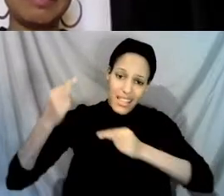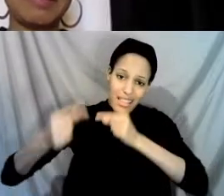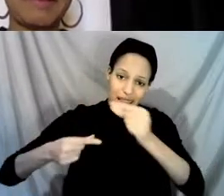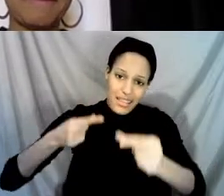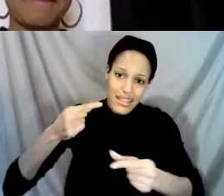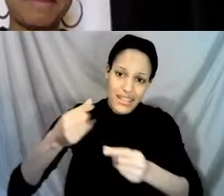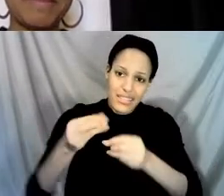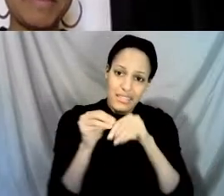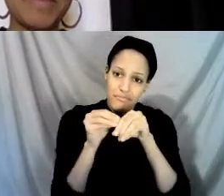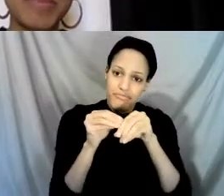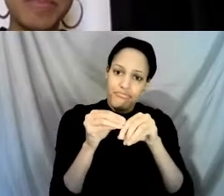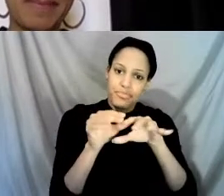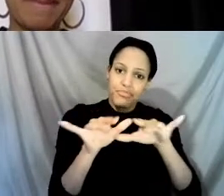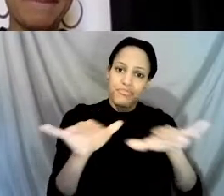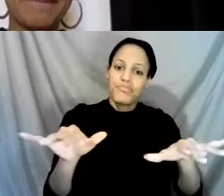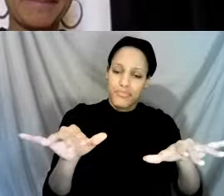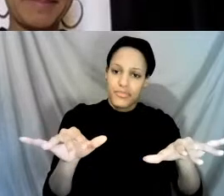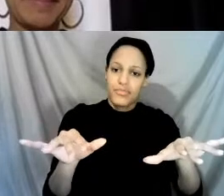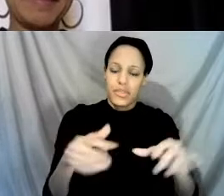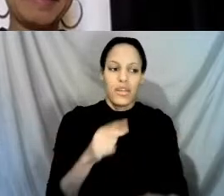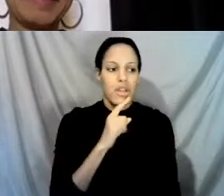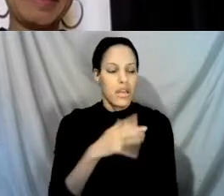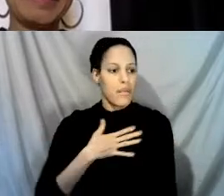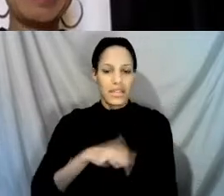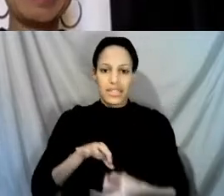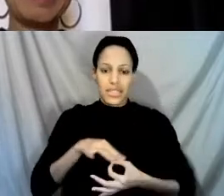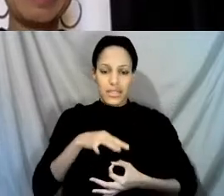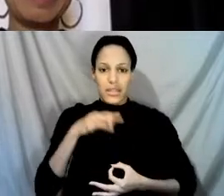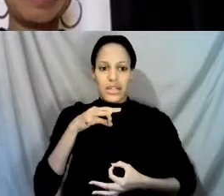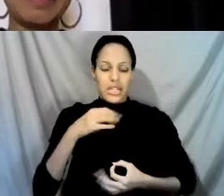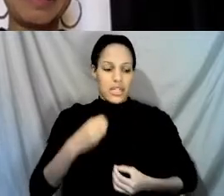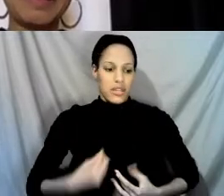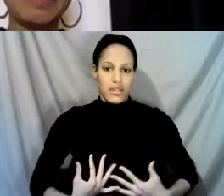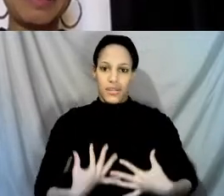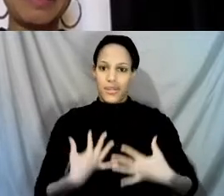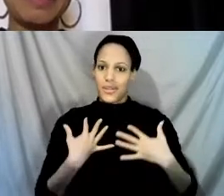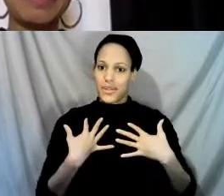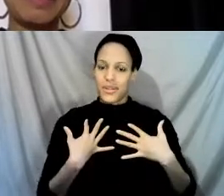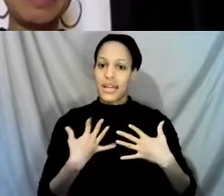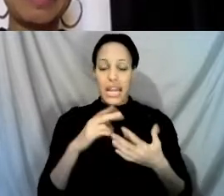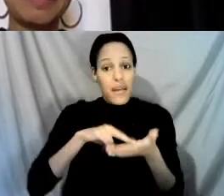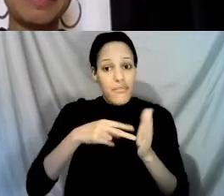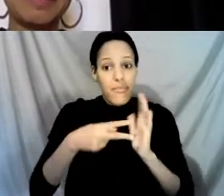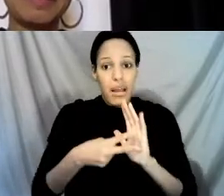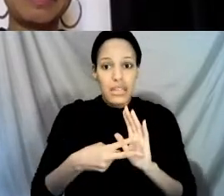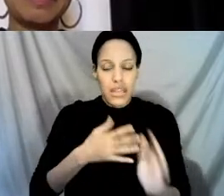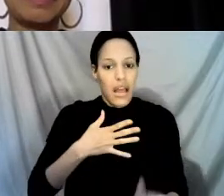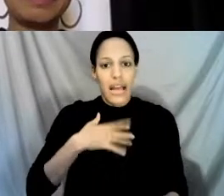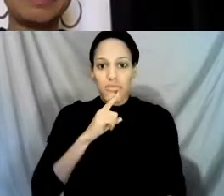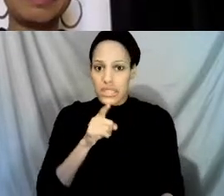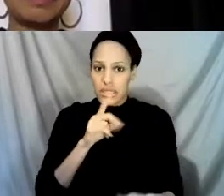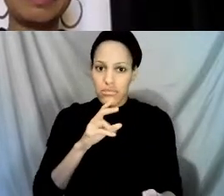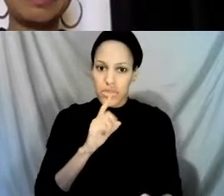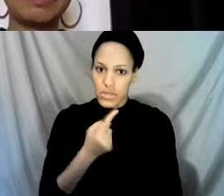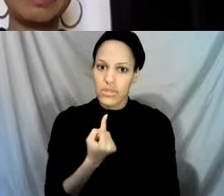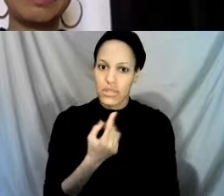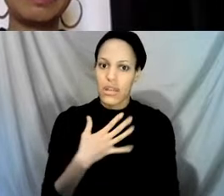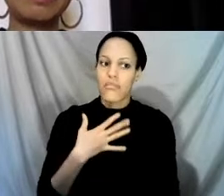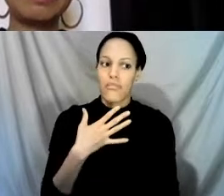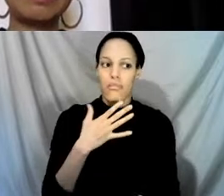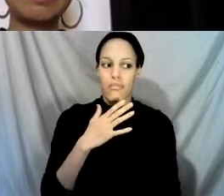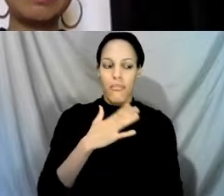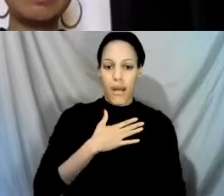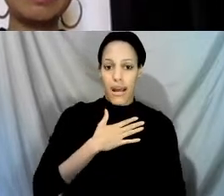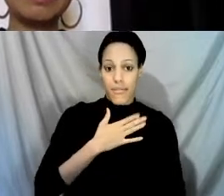And it's lifted my spirit in a way. I meant what I said when I said that my grandson and I were talking this